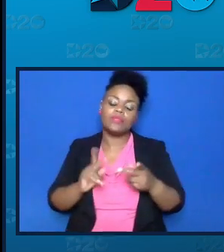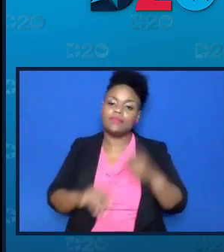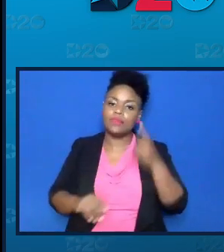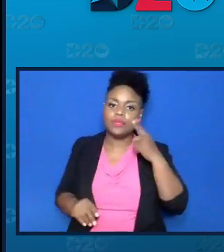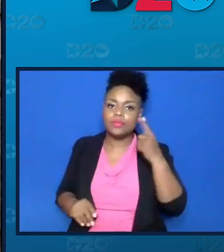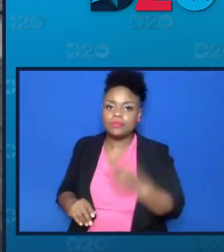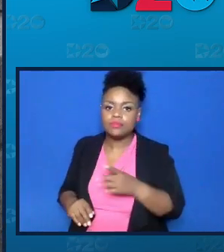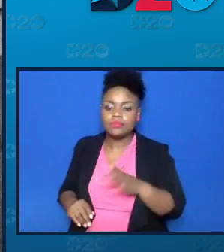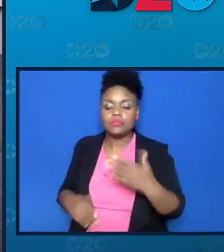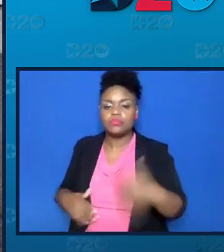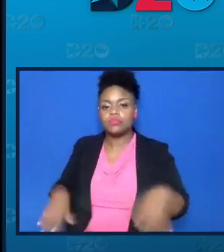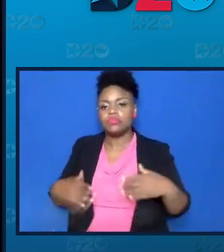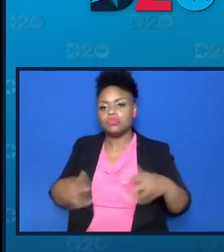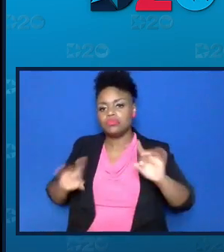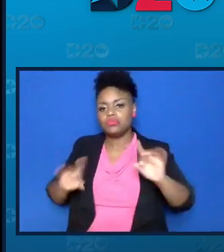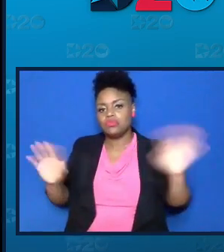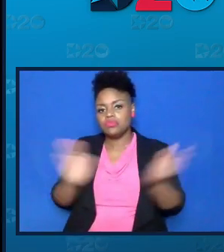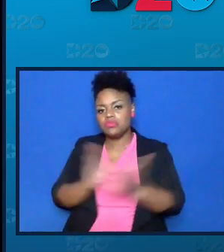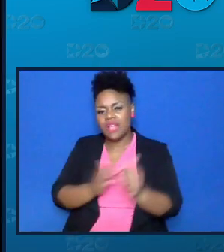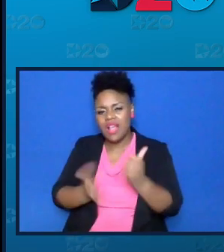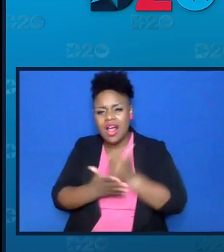together.